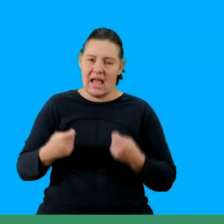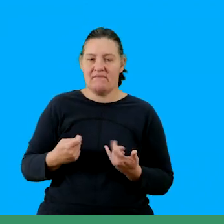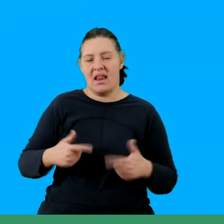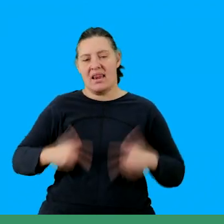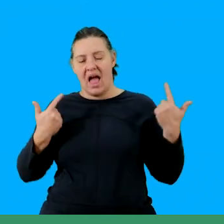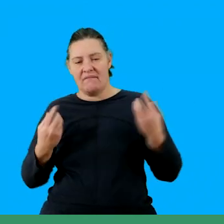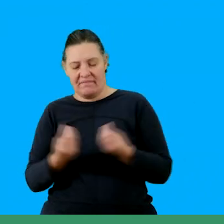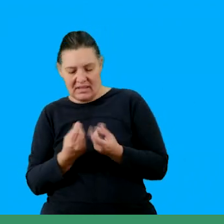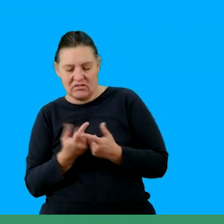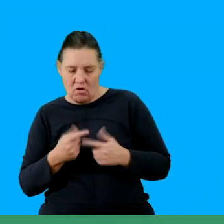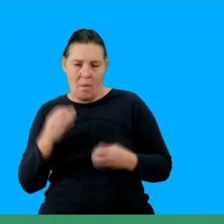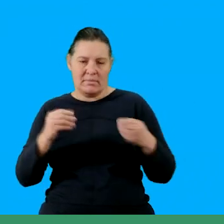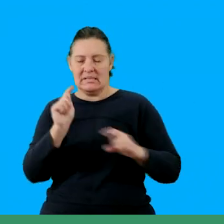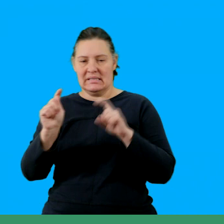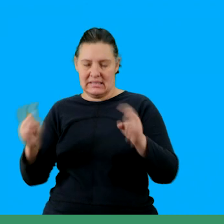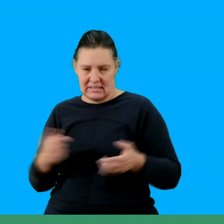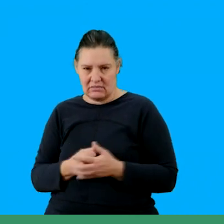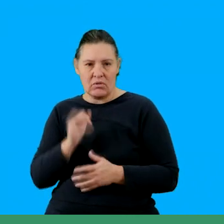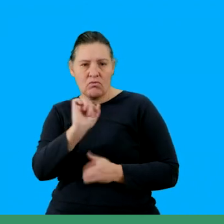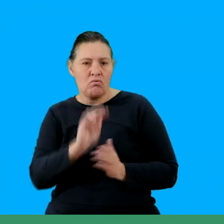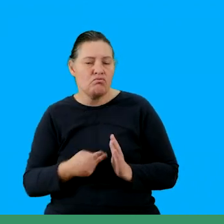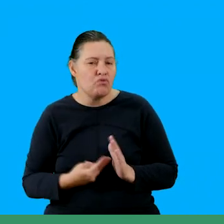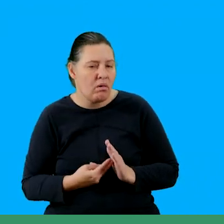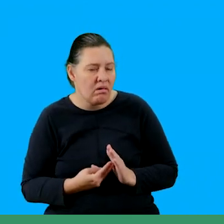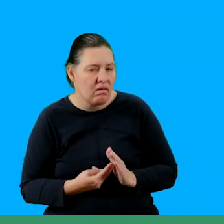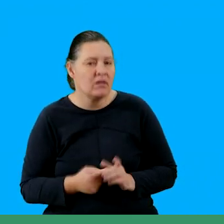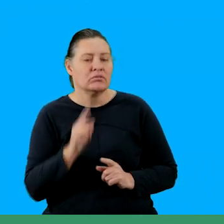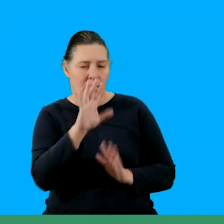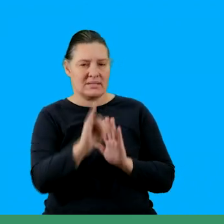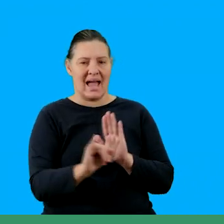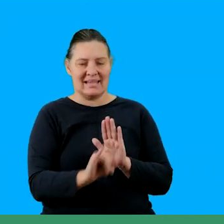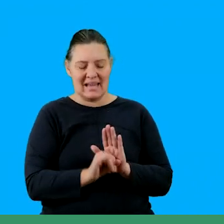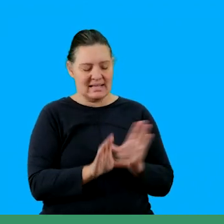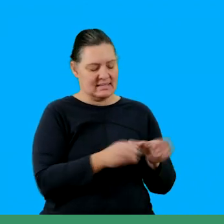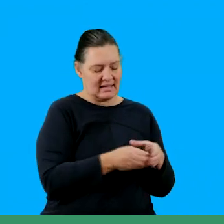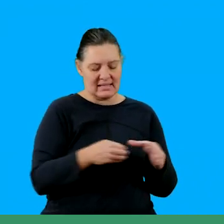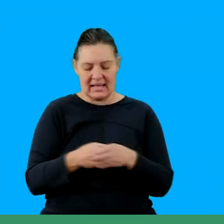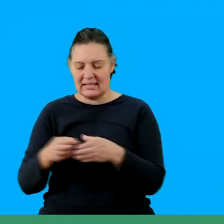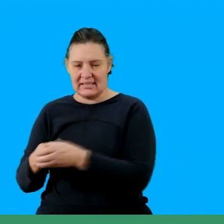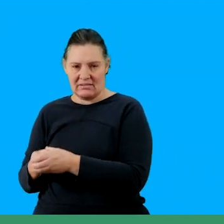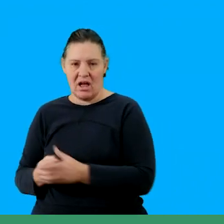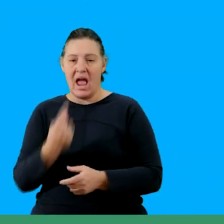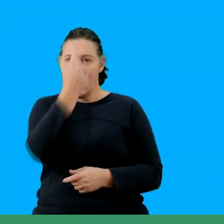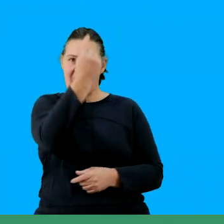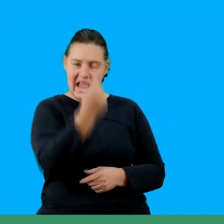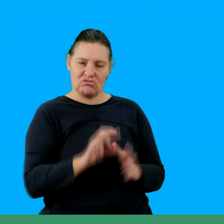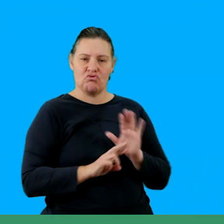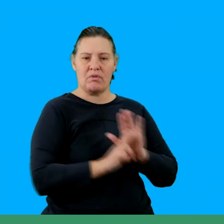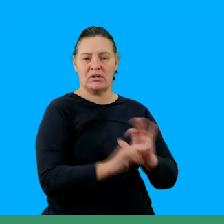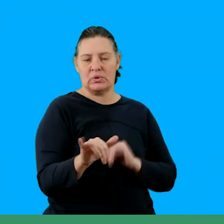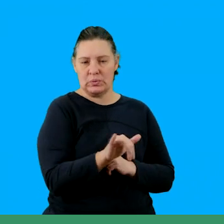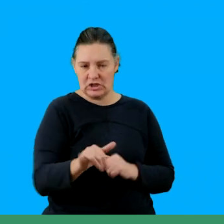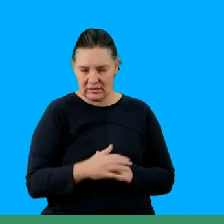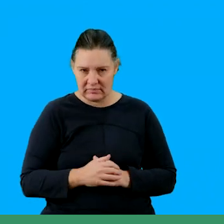selling livestock to various businesses. So what is your role here? Your role is to identify the sector represented by